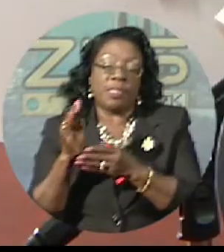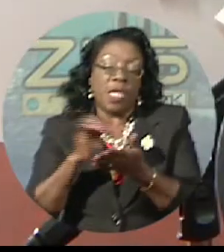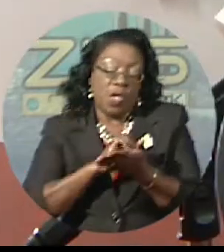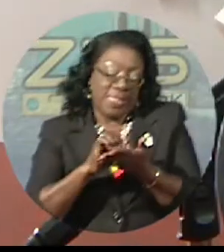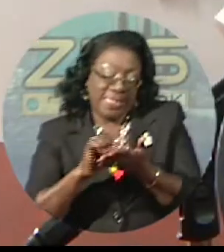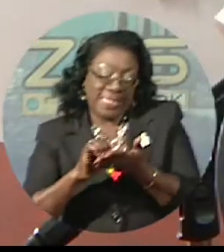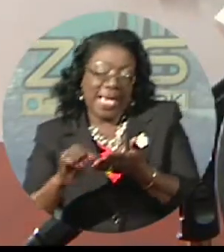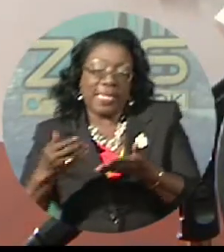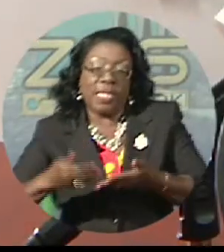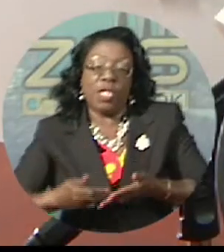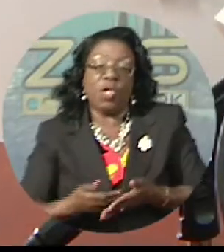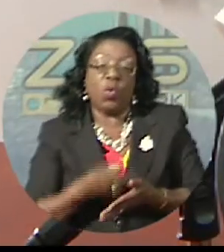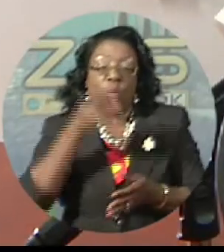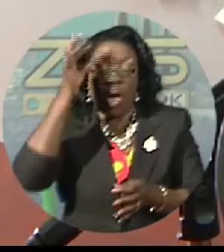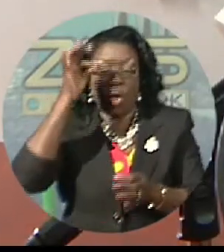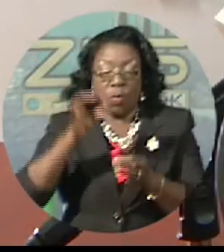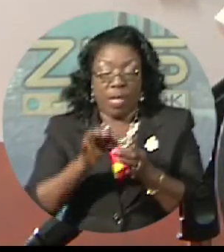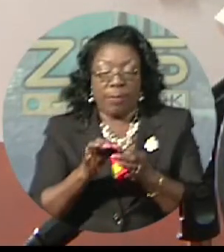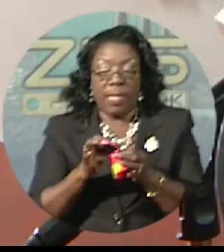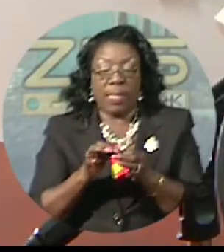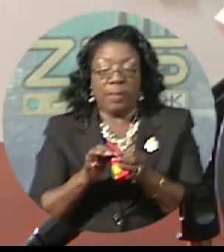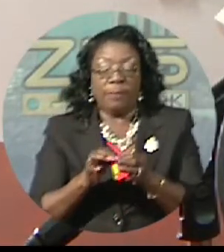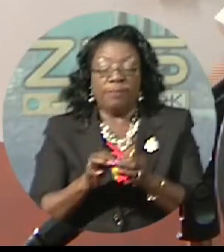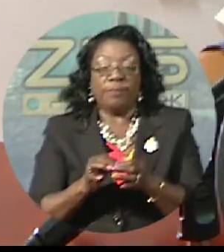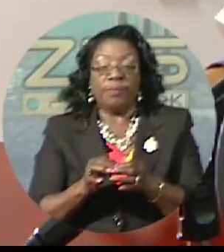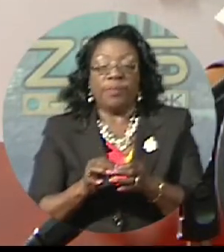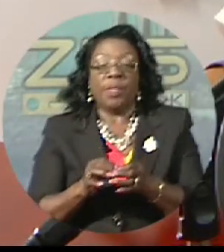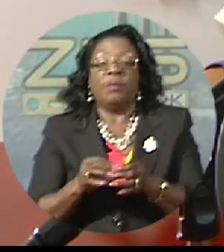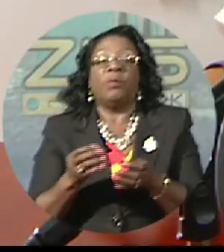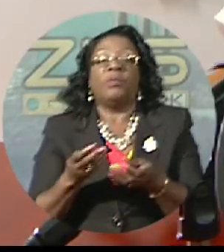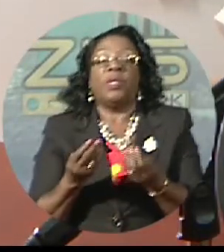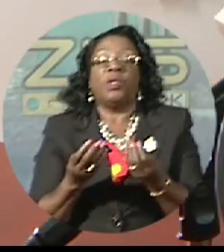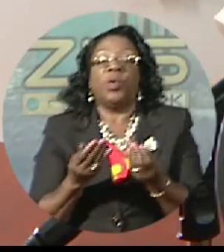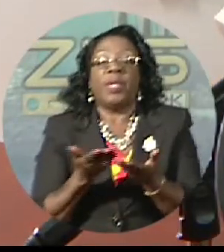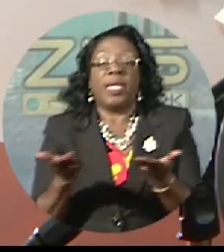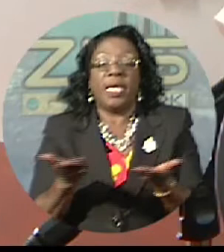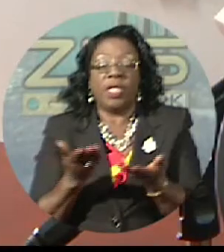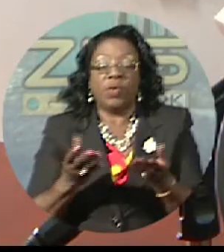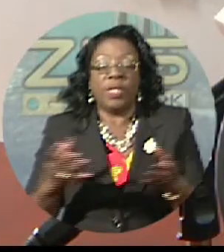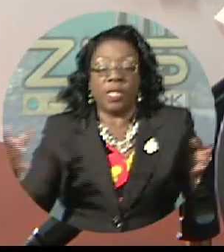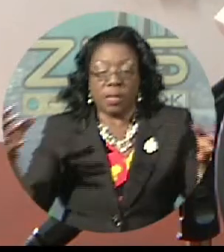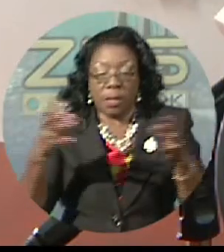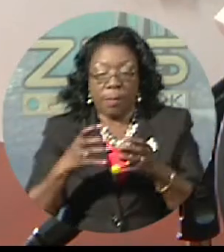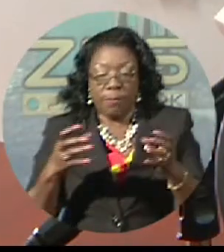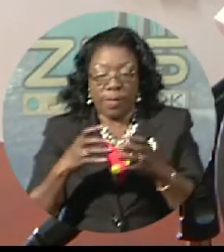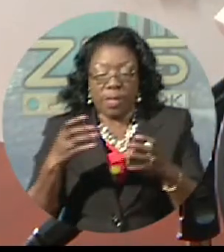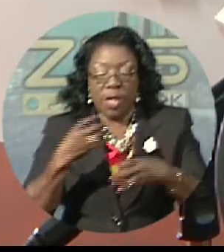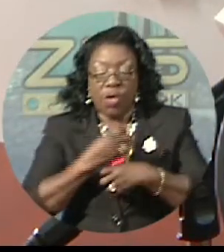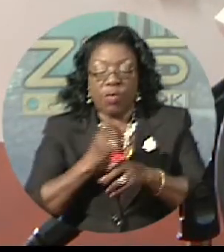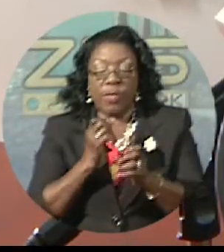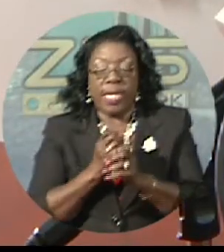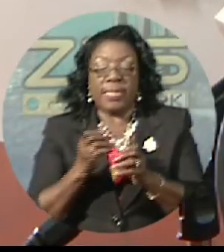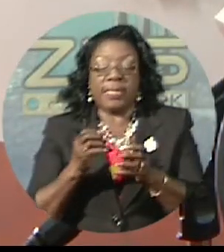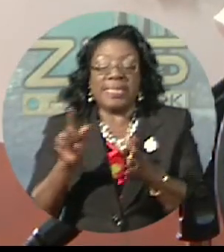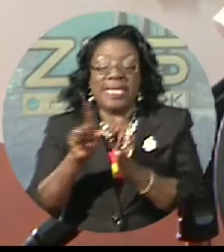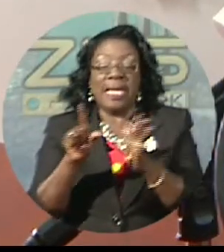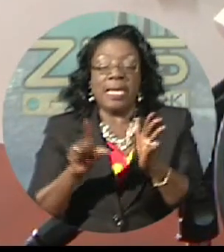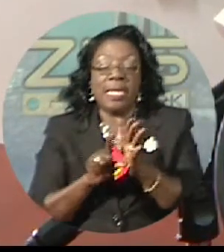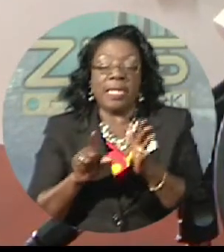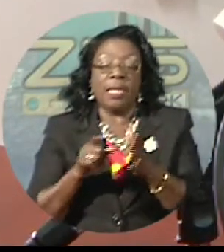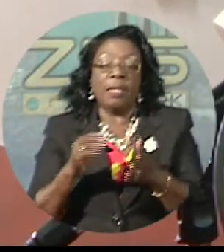The air service agreements that we're executing here during this conference creates the legal framework between